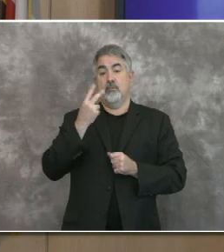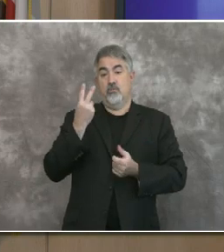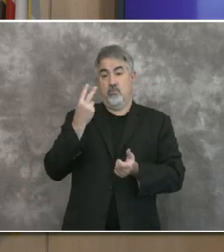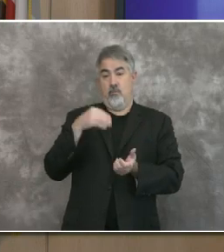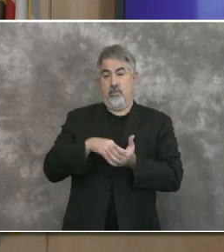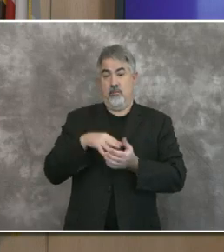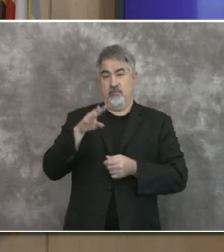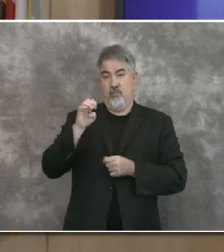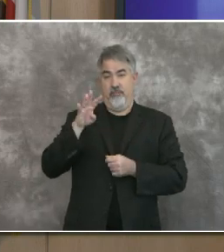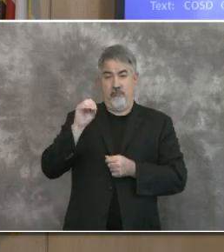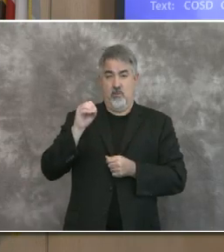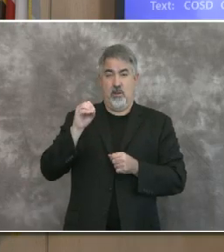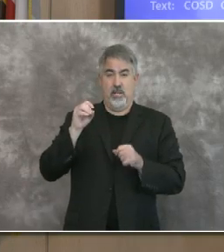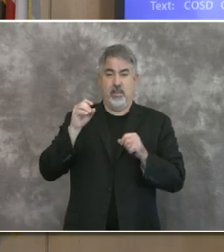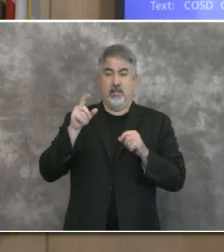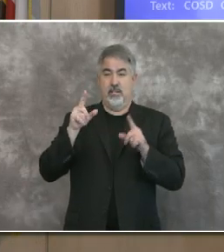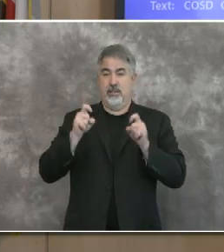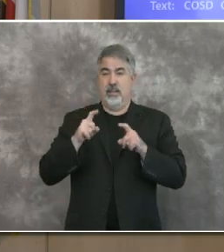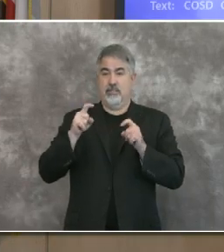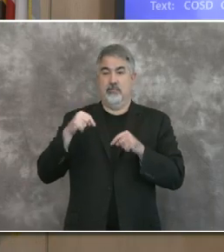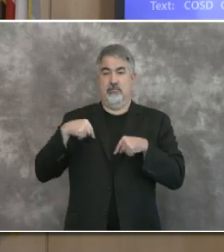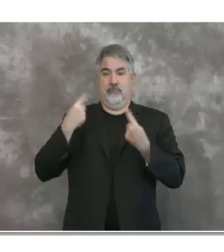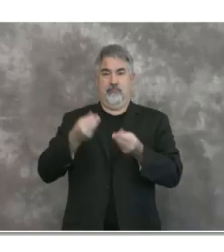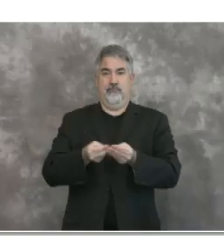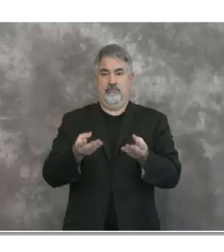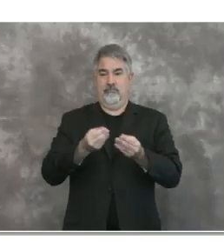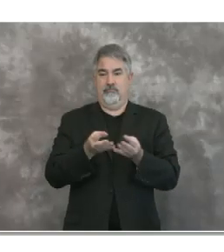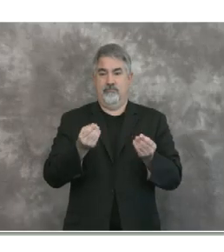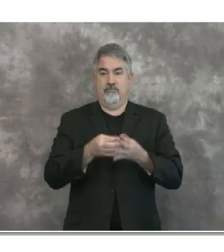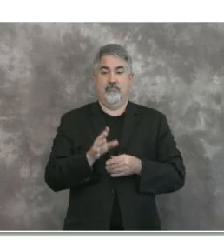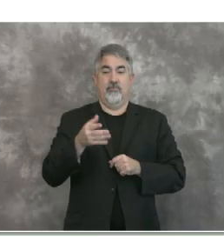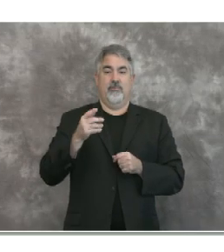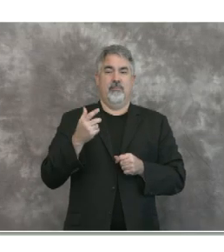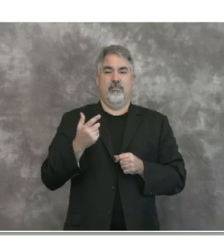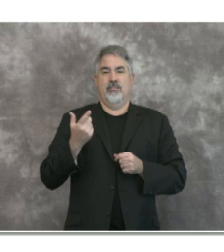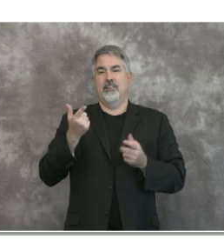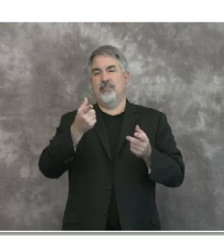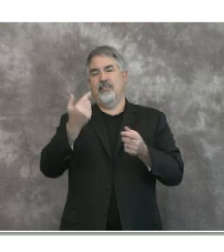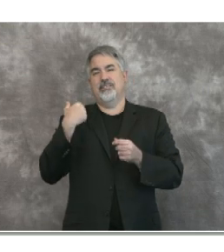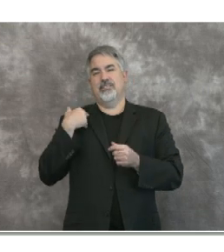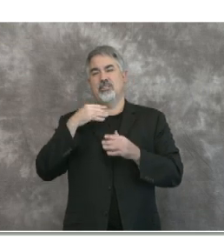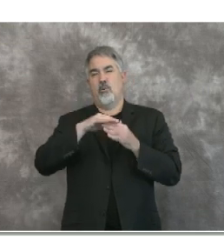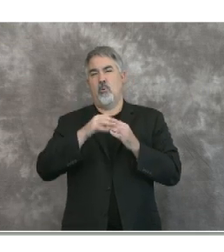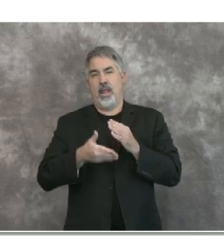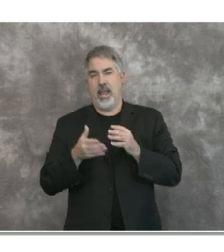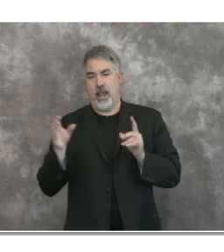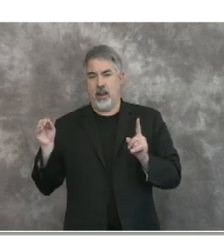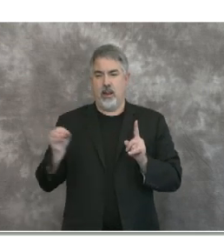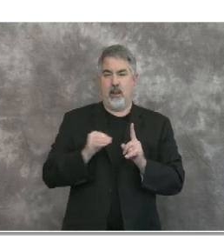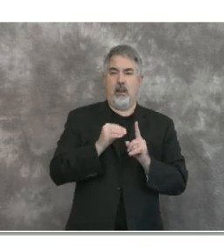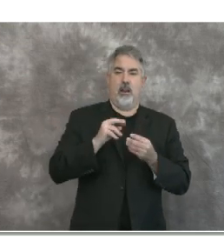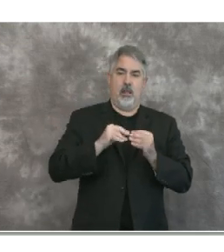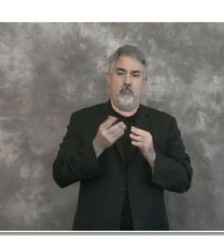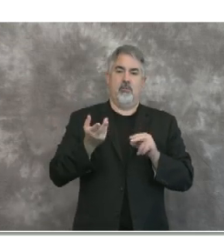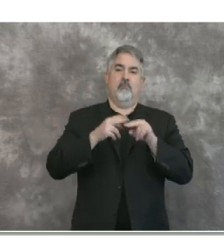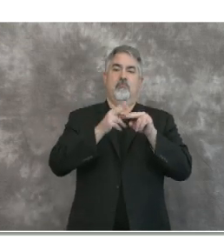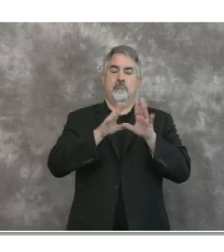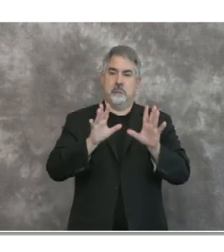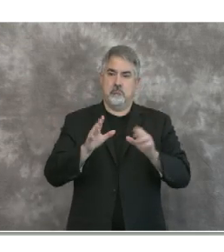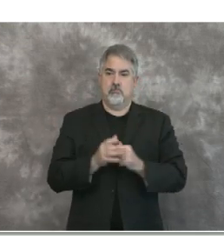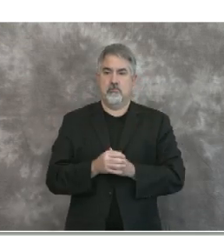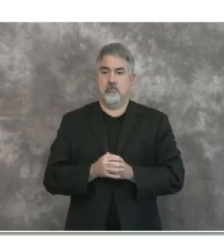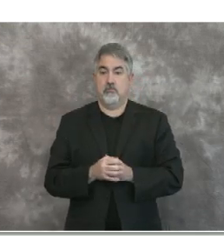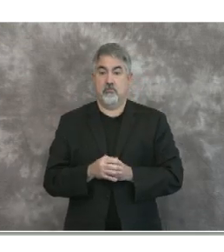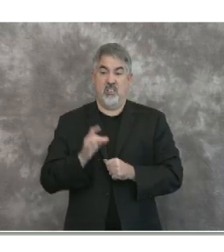2,440 tests conducted. Again, a little bit of a lag coming out of the weekend. We expect these numbers to uptick. We're now over